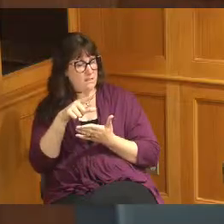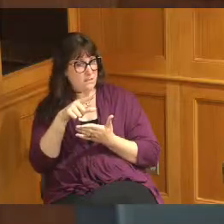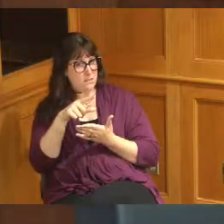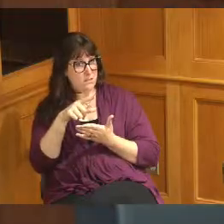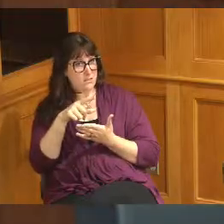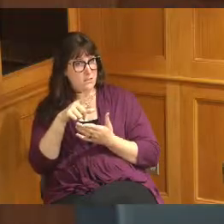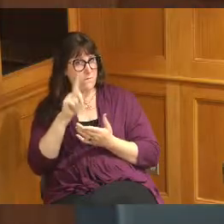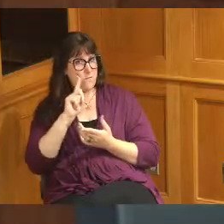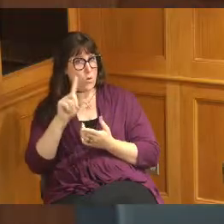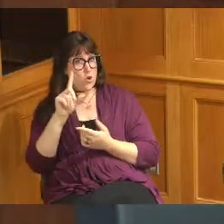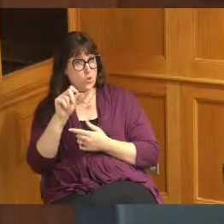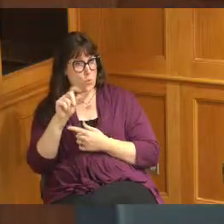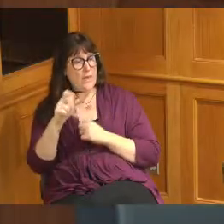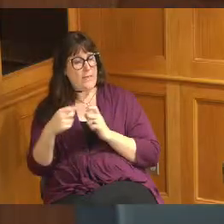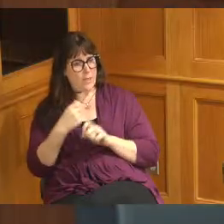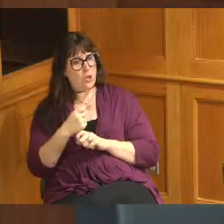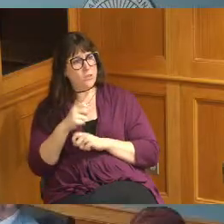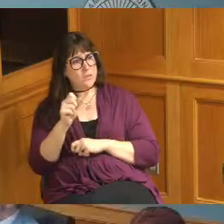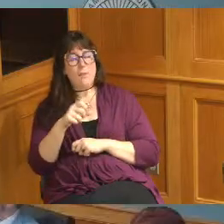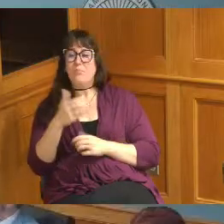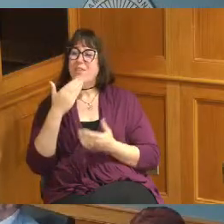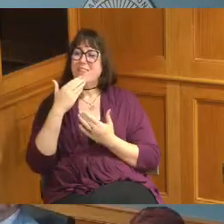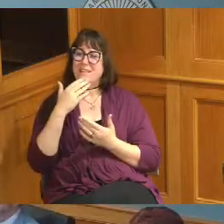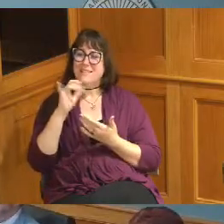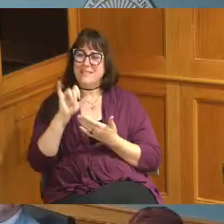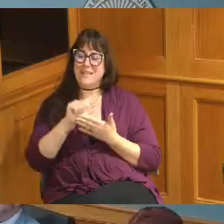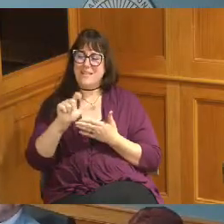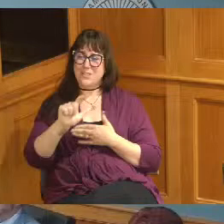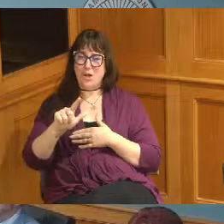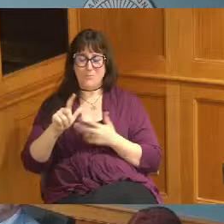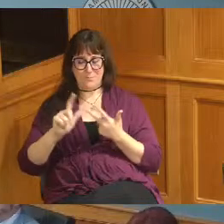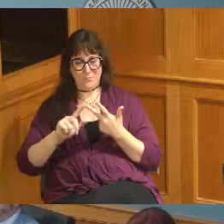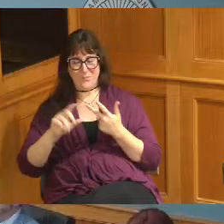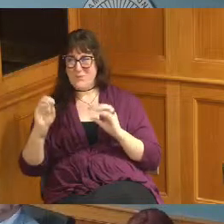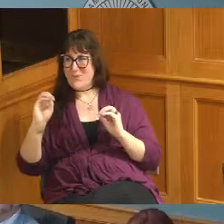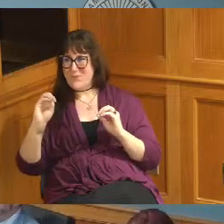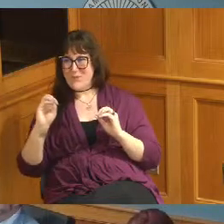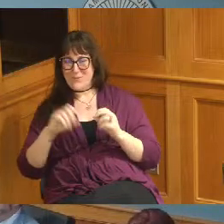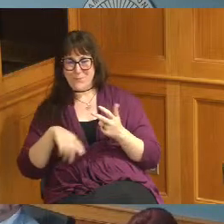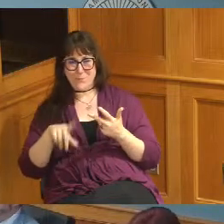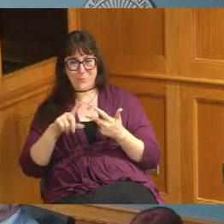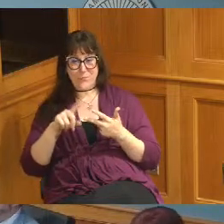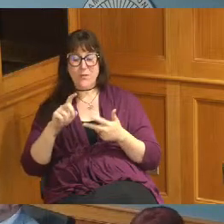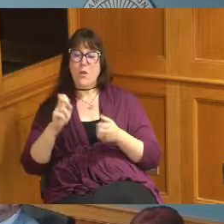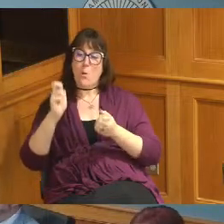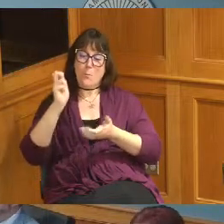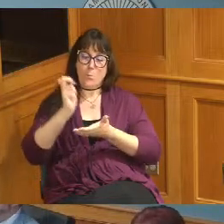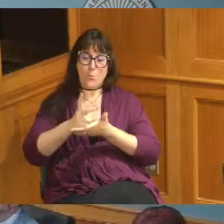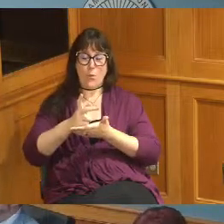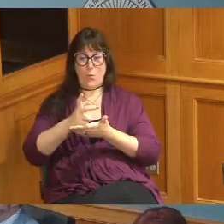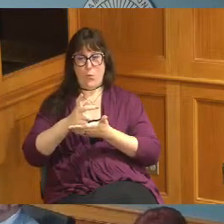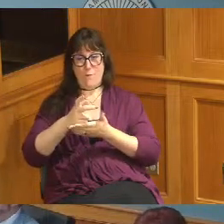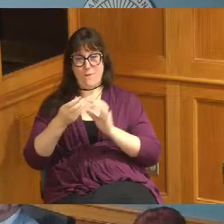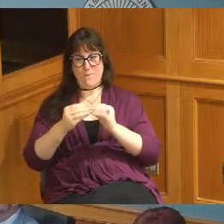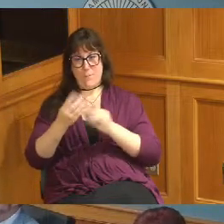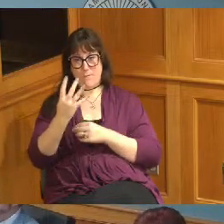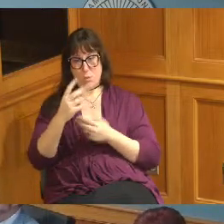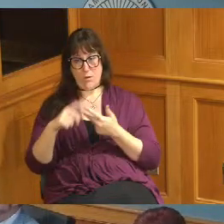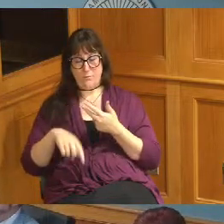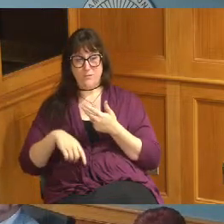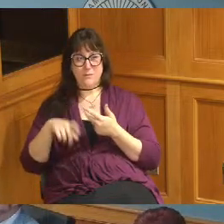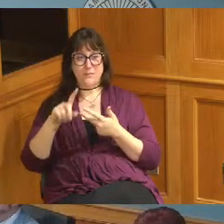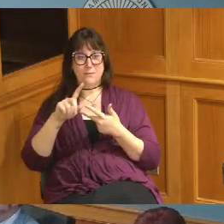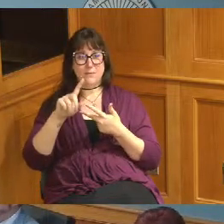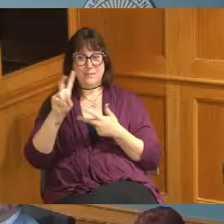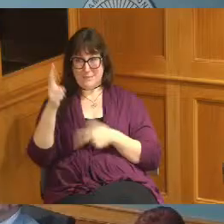20 years. Okay, all right, thanks, that's all. Commissioner Reese? I'm going to make a motion to approve of item number 4.